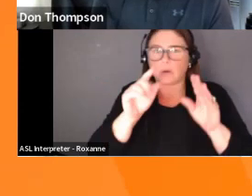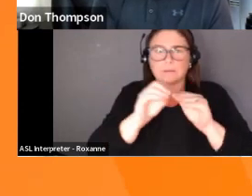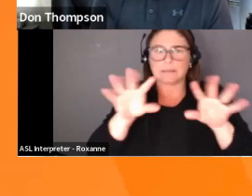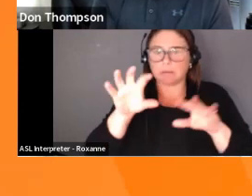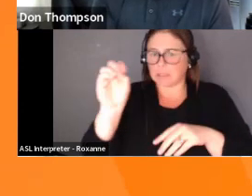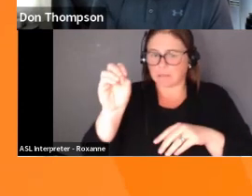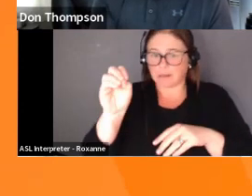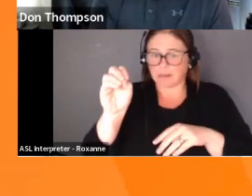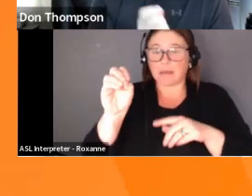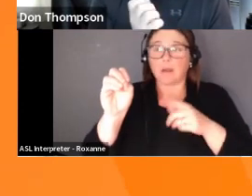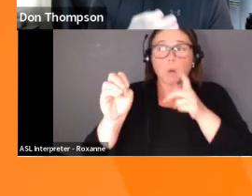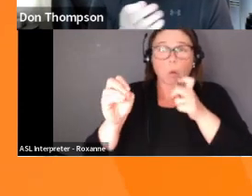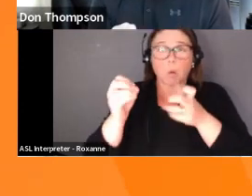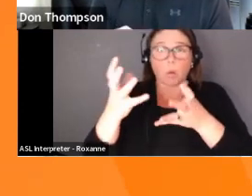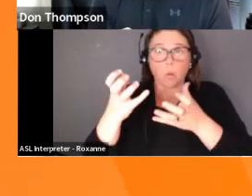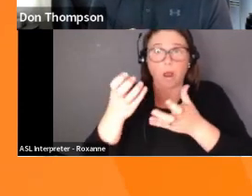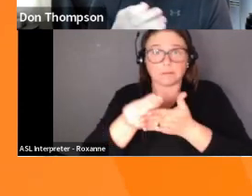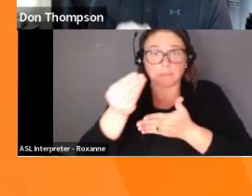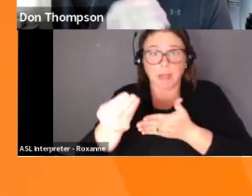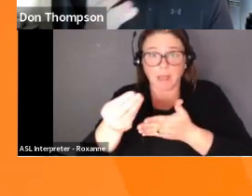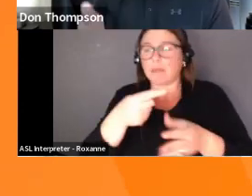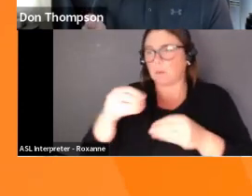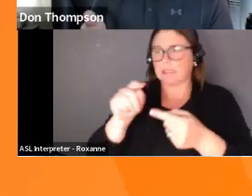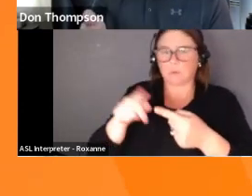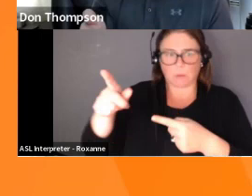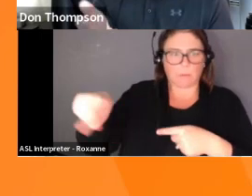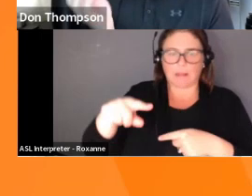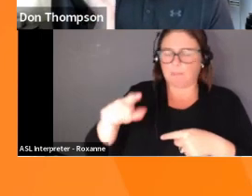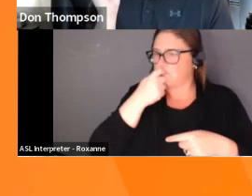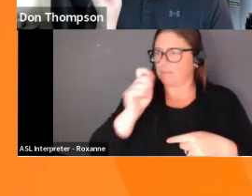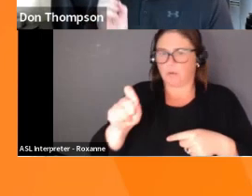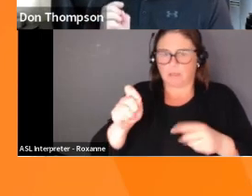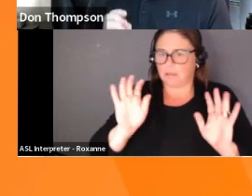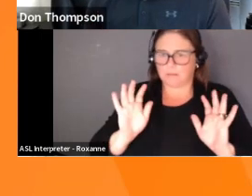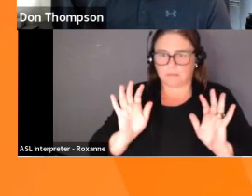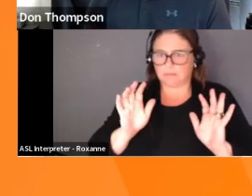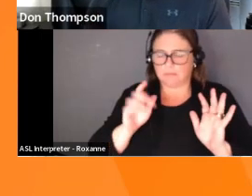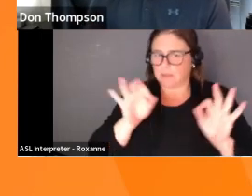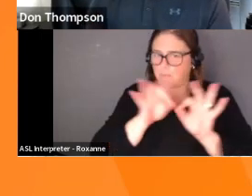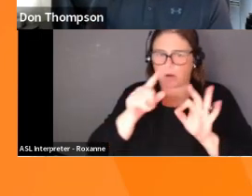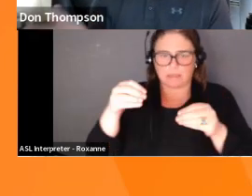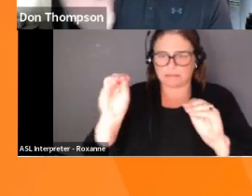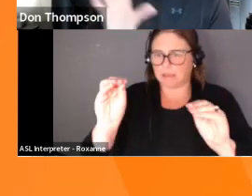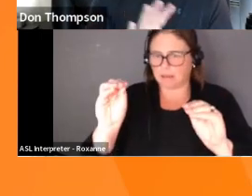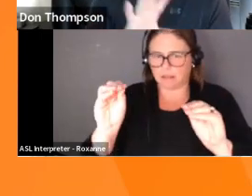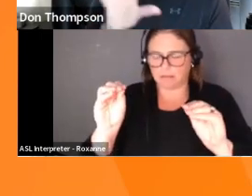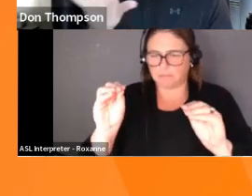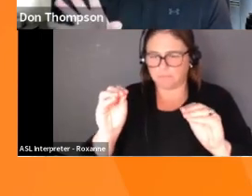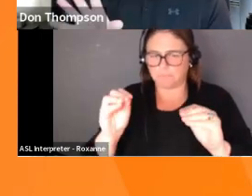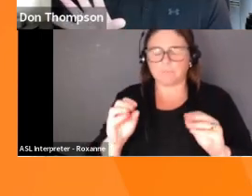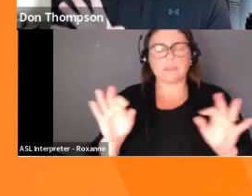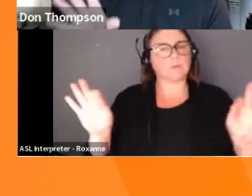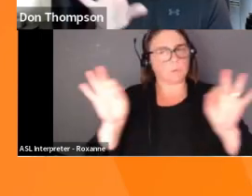wallet. Okay, they don't care because they made their sale. And so it's important that we have some